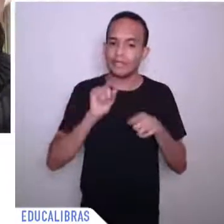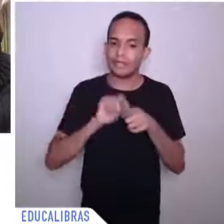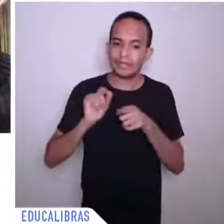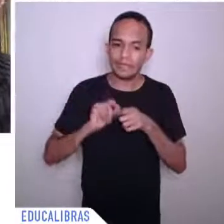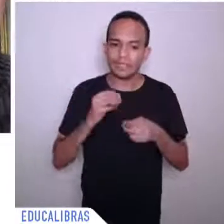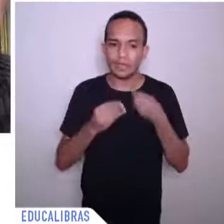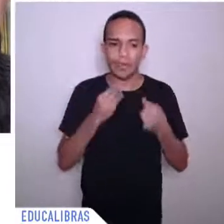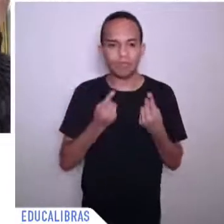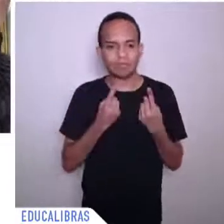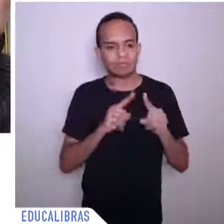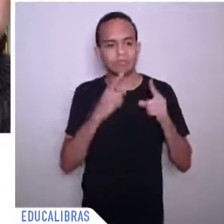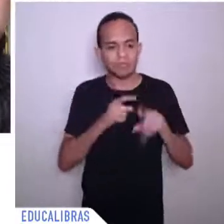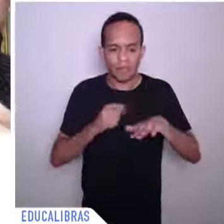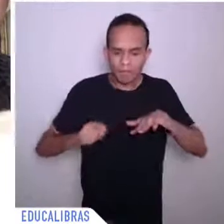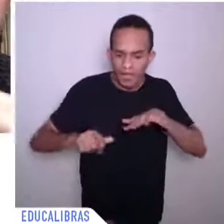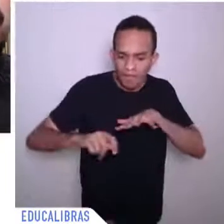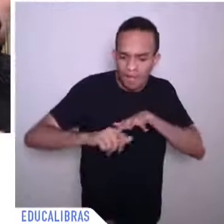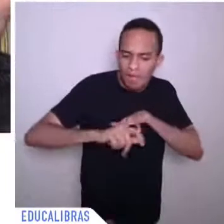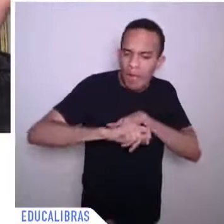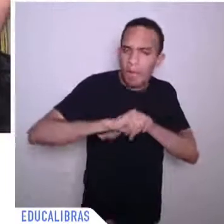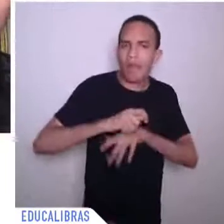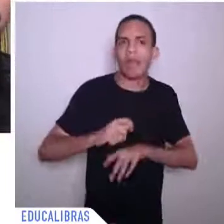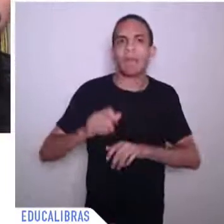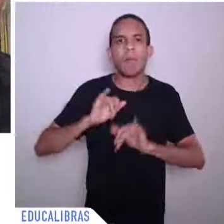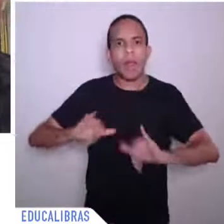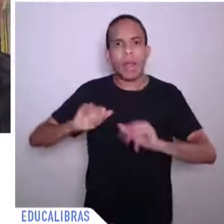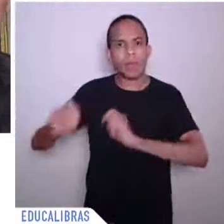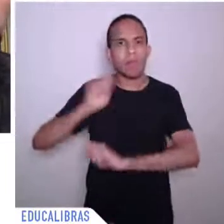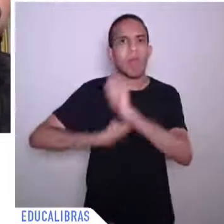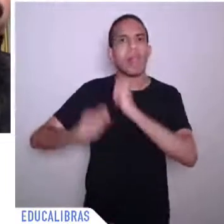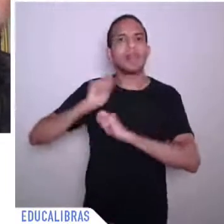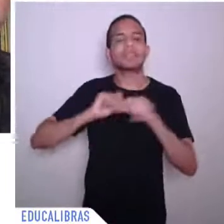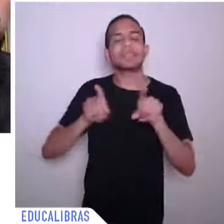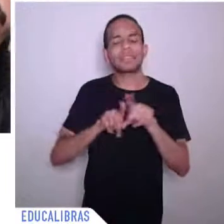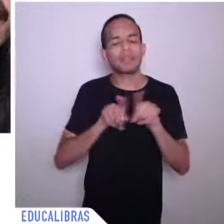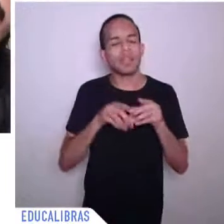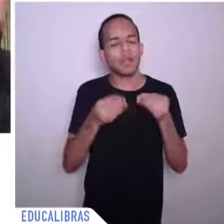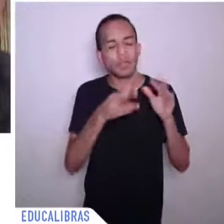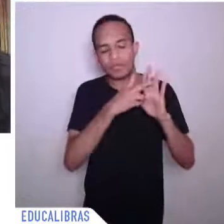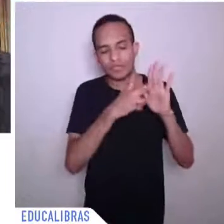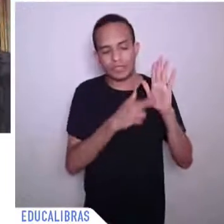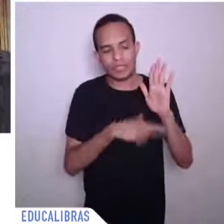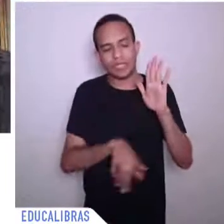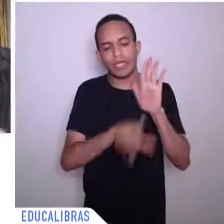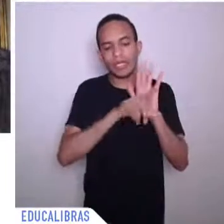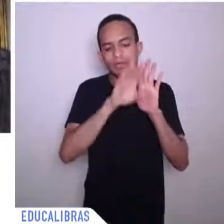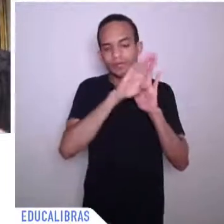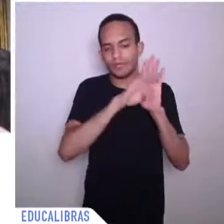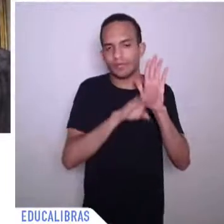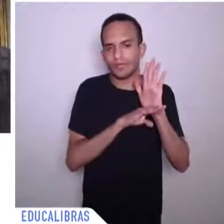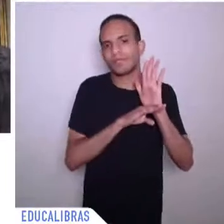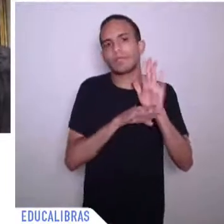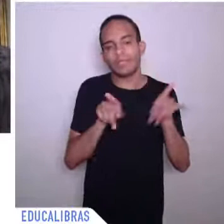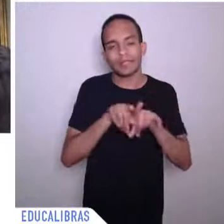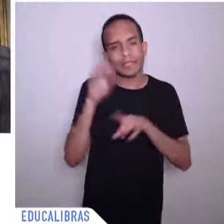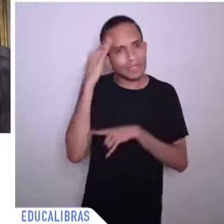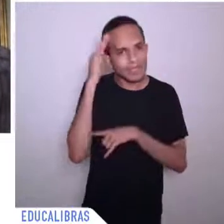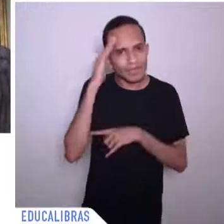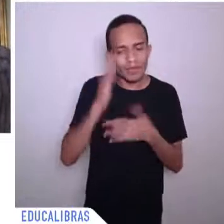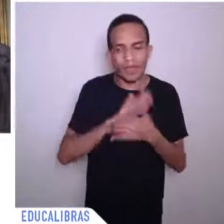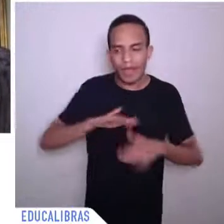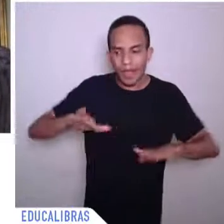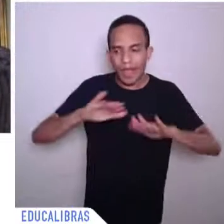the traditional media. This is a work we need to do, fighting fake news and all that, even from a point of view